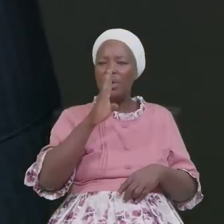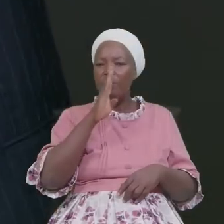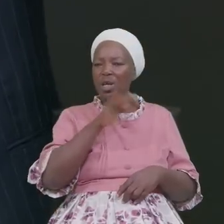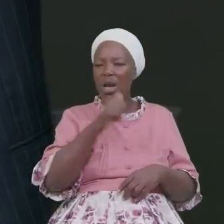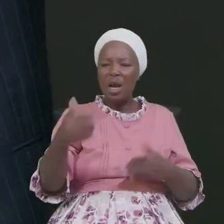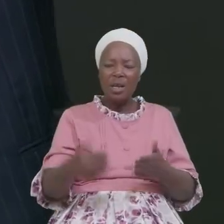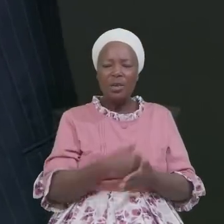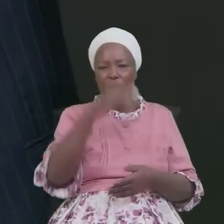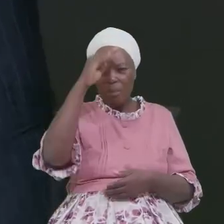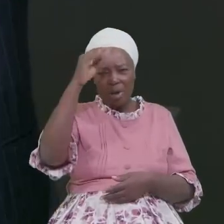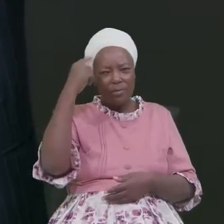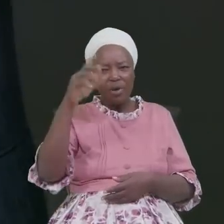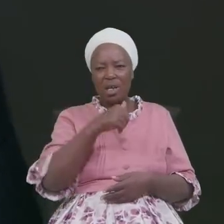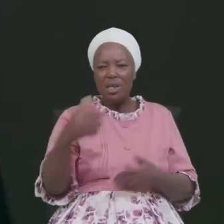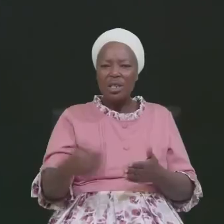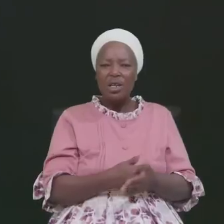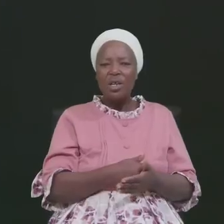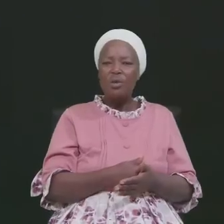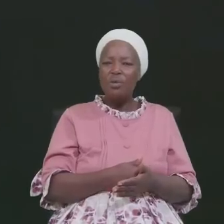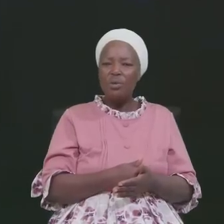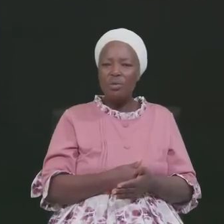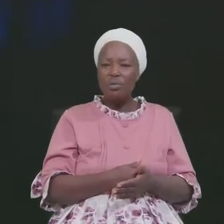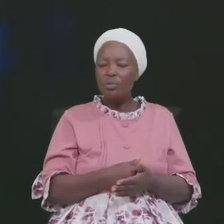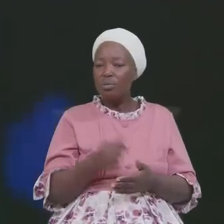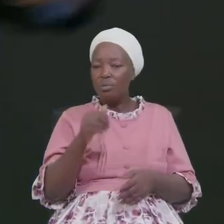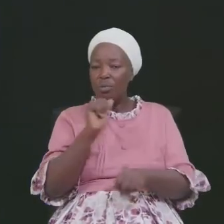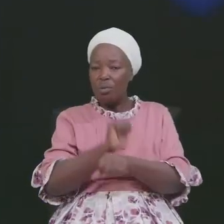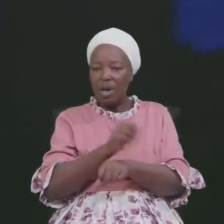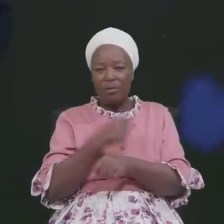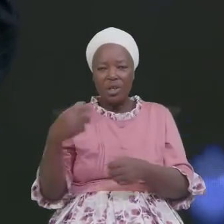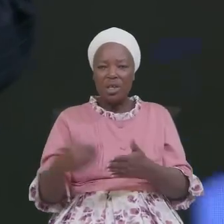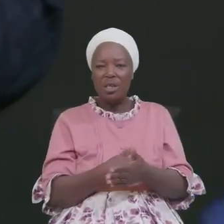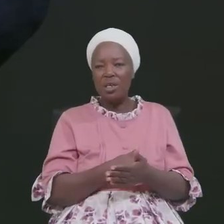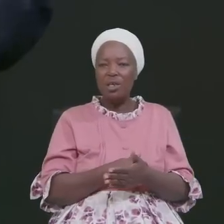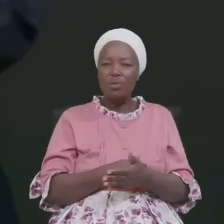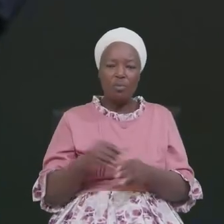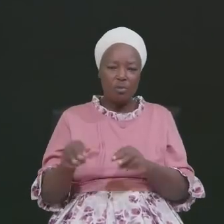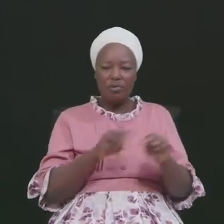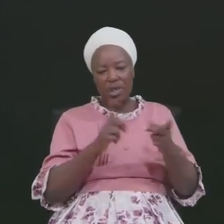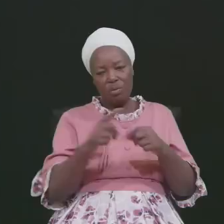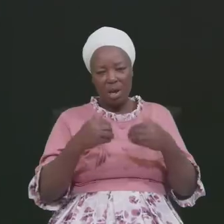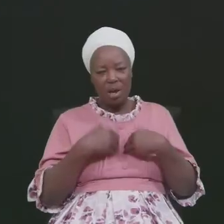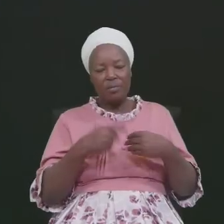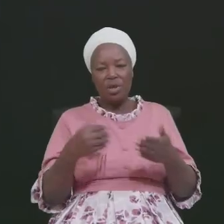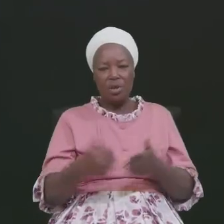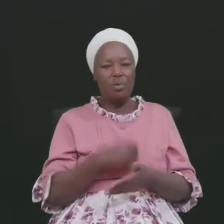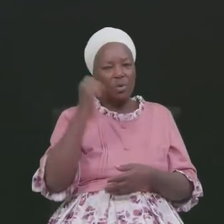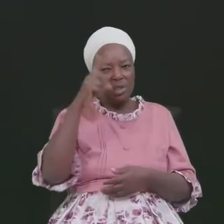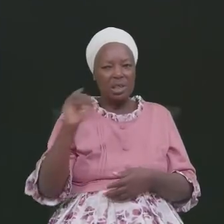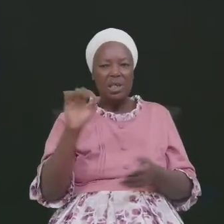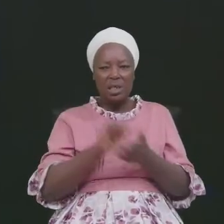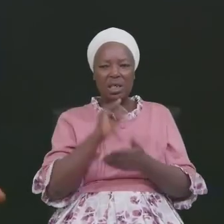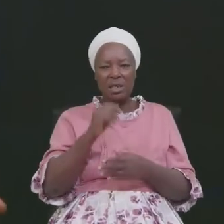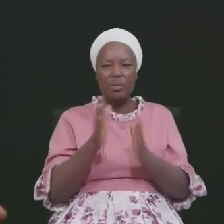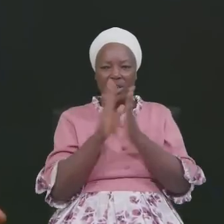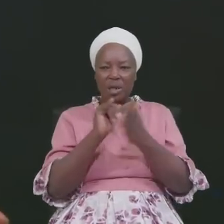new ministry and for a new move. And then we're going to have a new mastery. That's the prayer we prayed over there. We